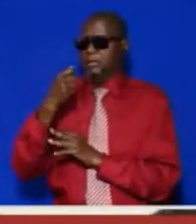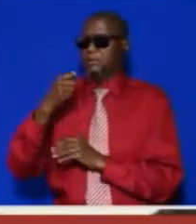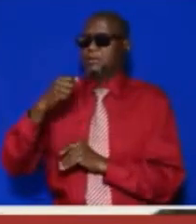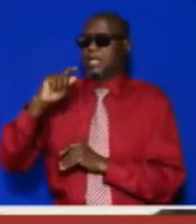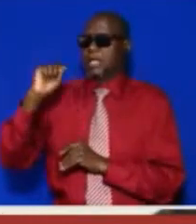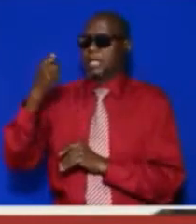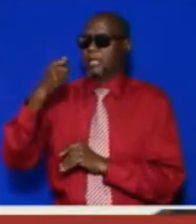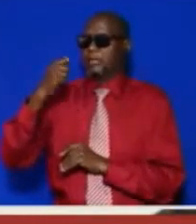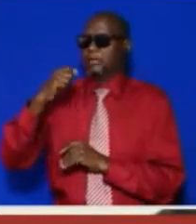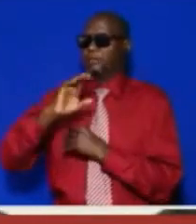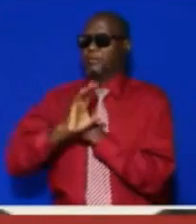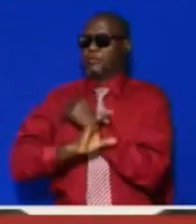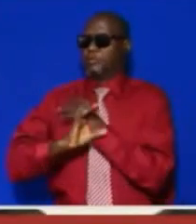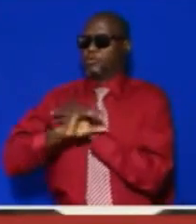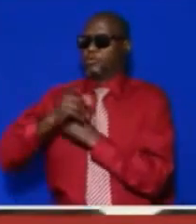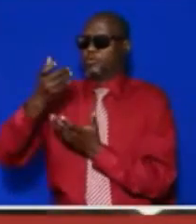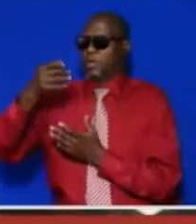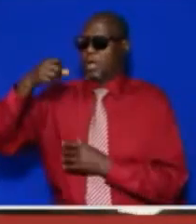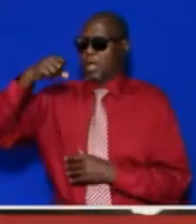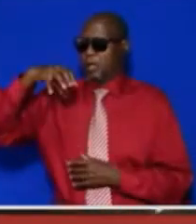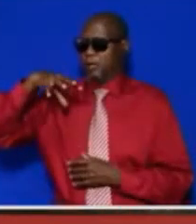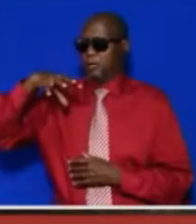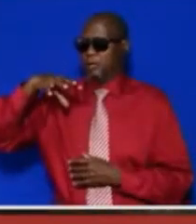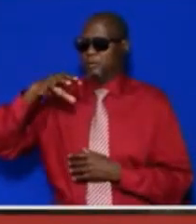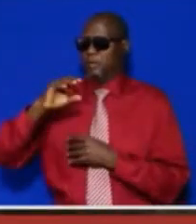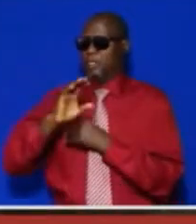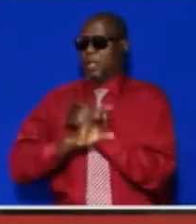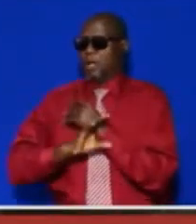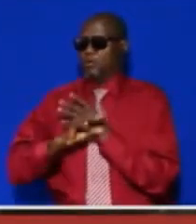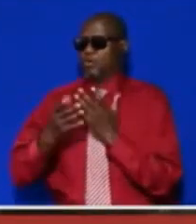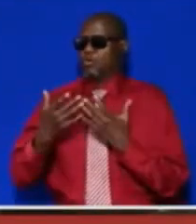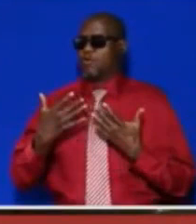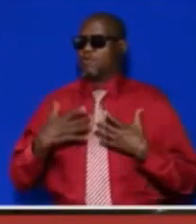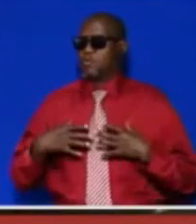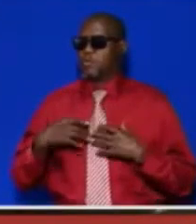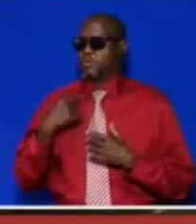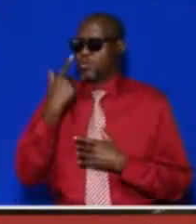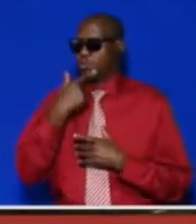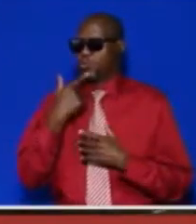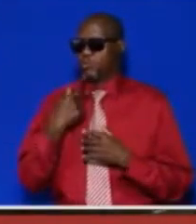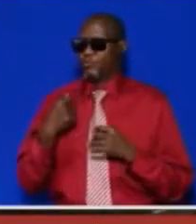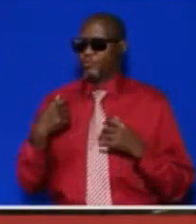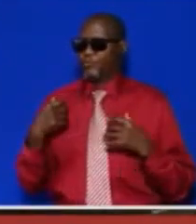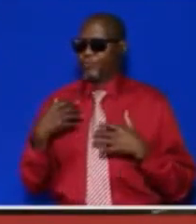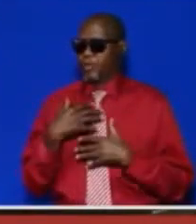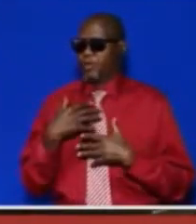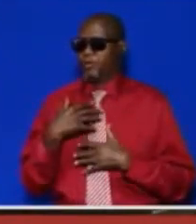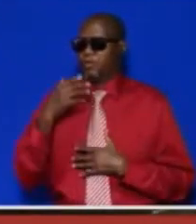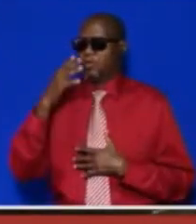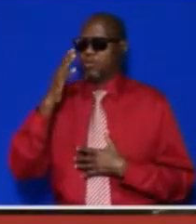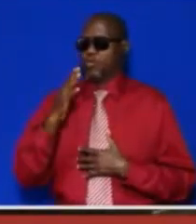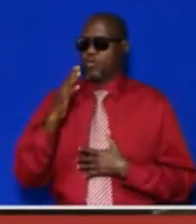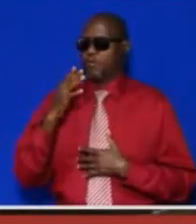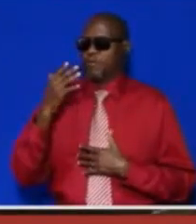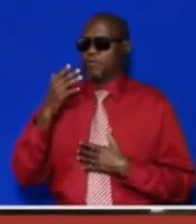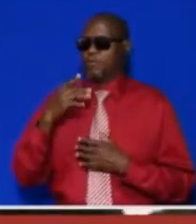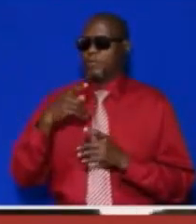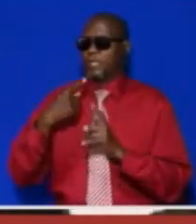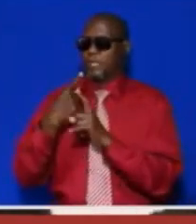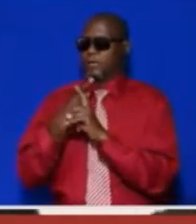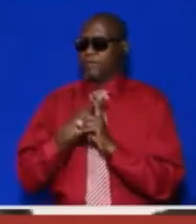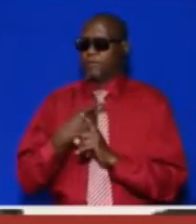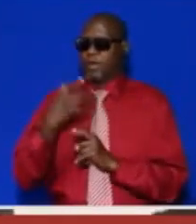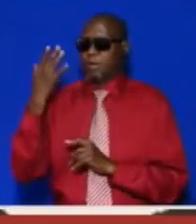of light. Kenya is a country of people who fear God from different backgrounds. And so we will